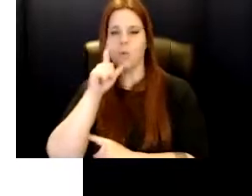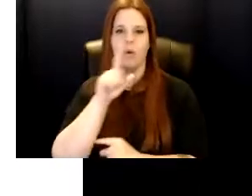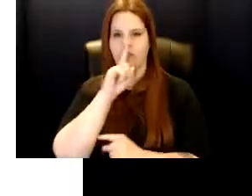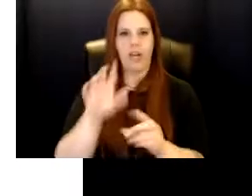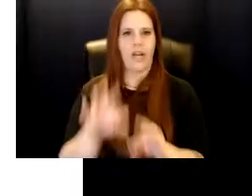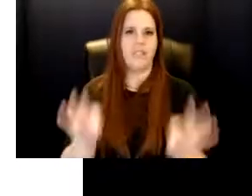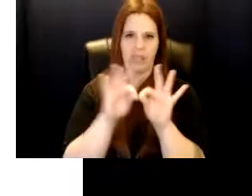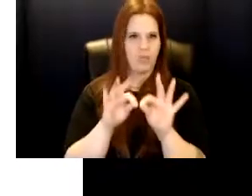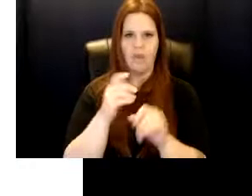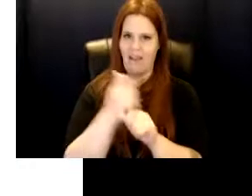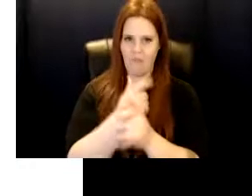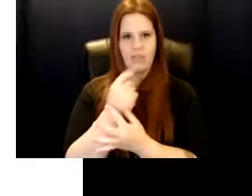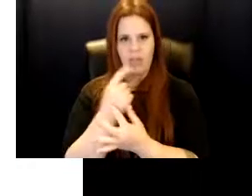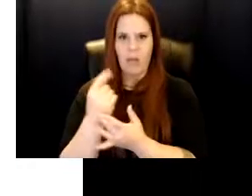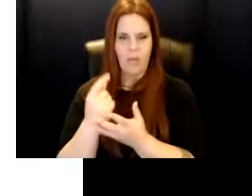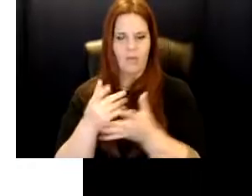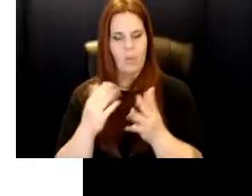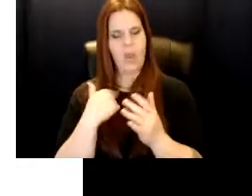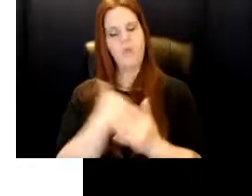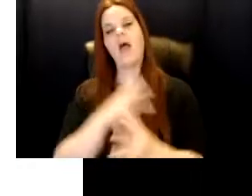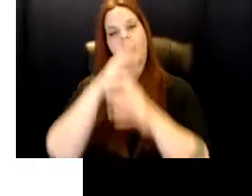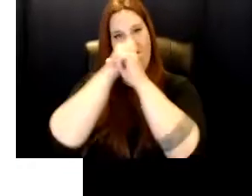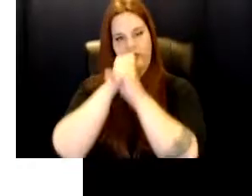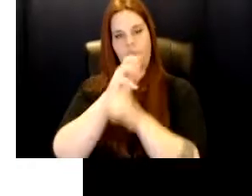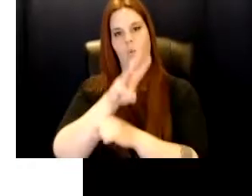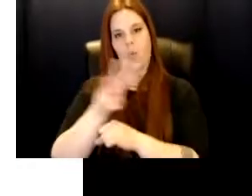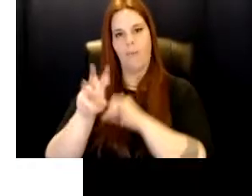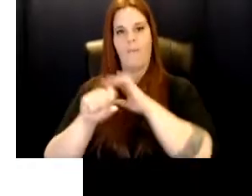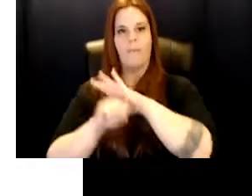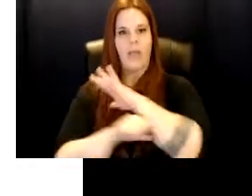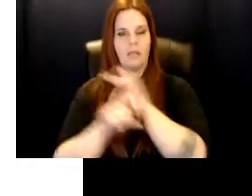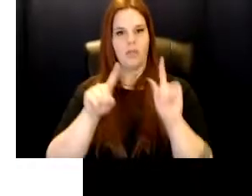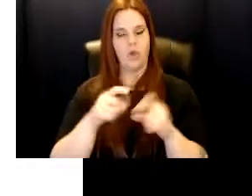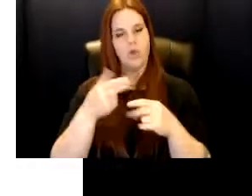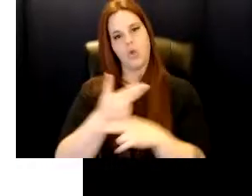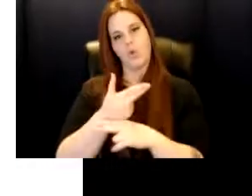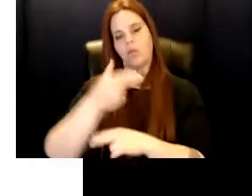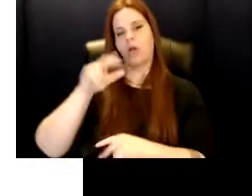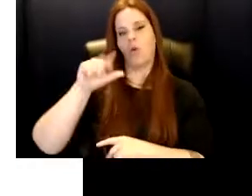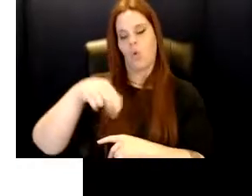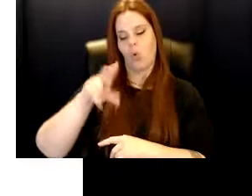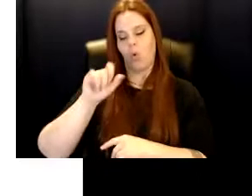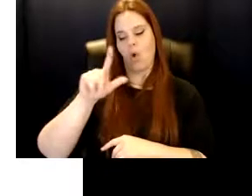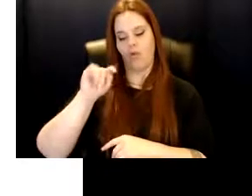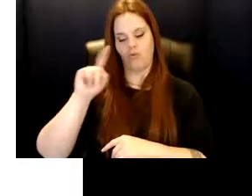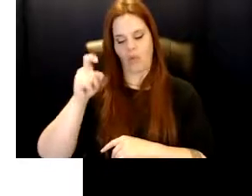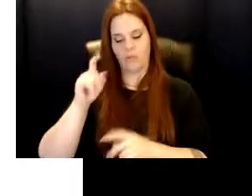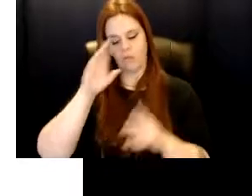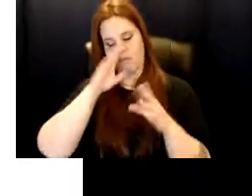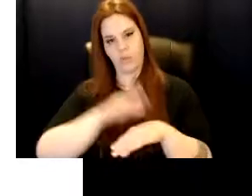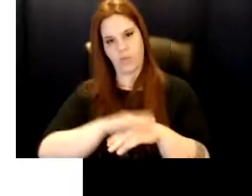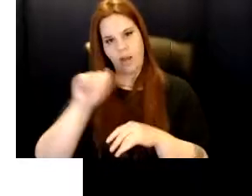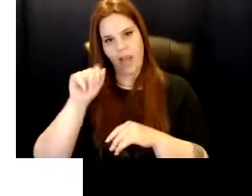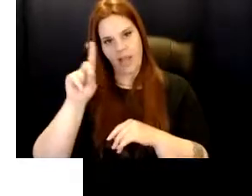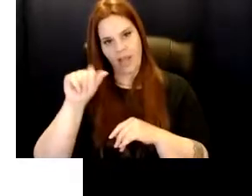of the way. Now, this confidential web-based survey using Qualtrics was focused on ADA coordinators from our Region